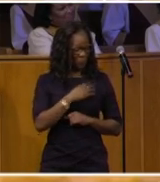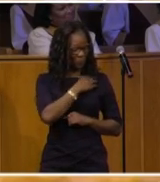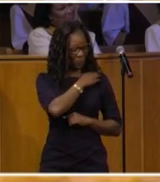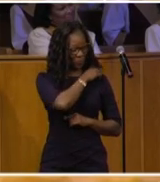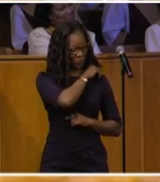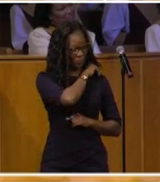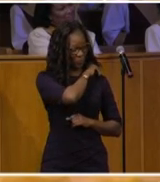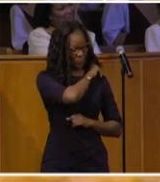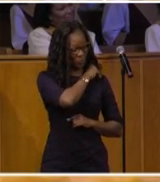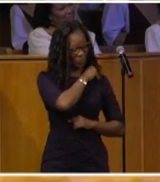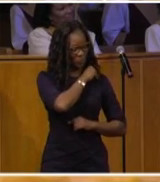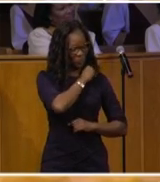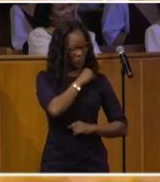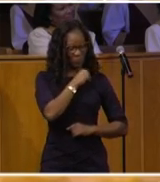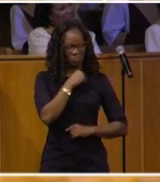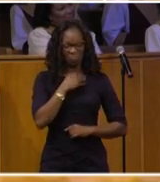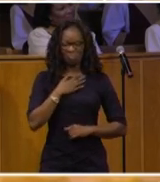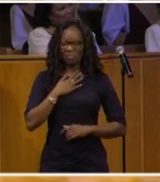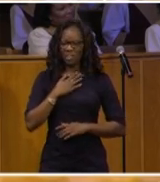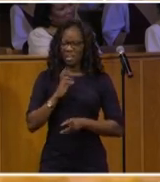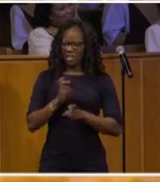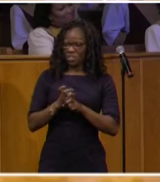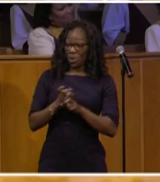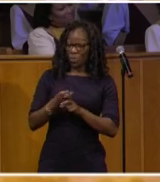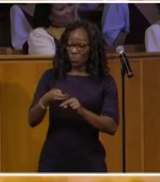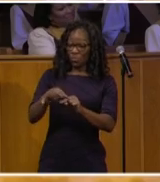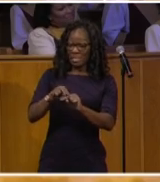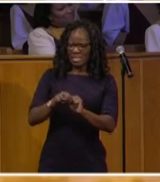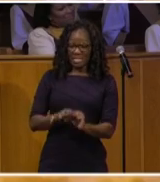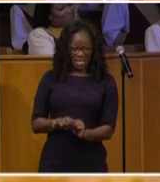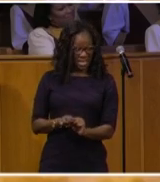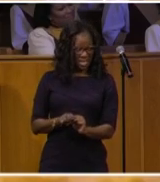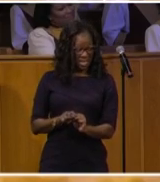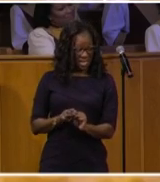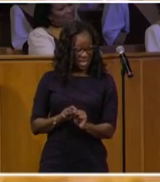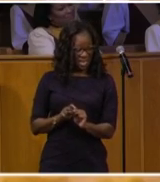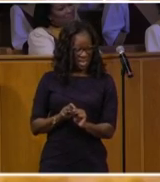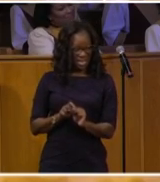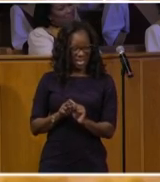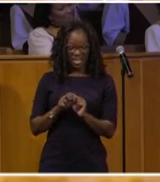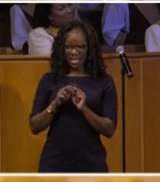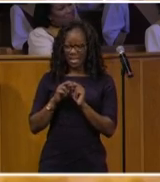It's difficult to sit and give the speech.